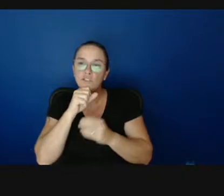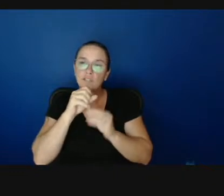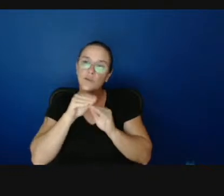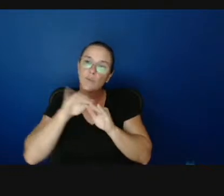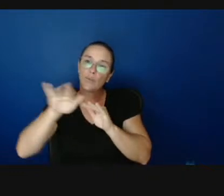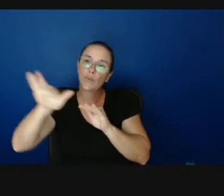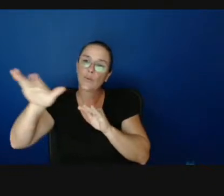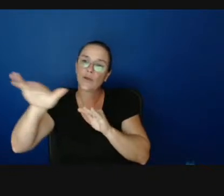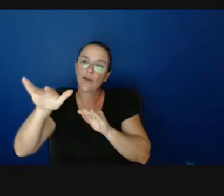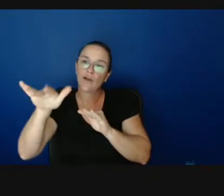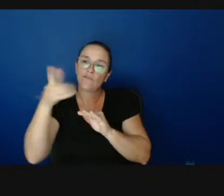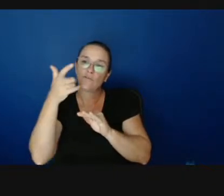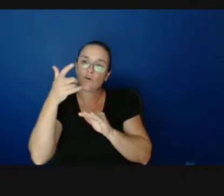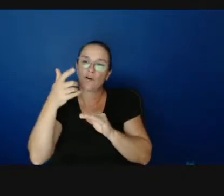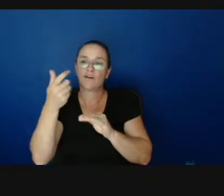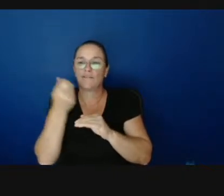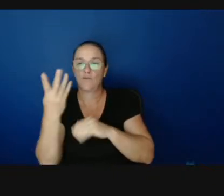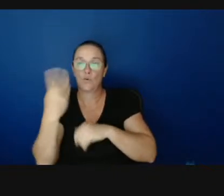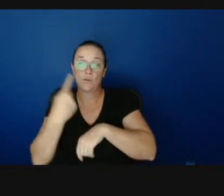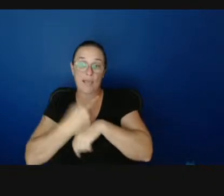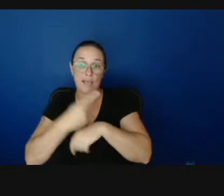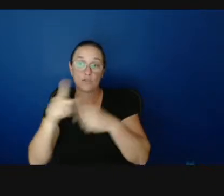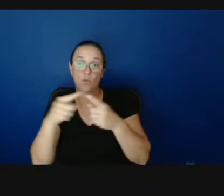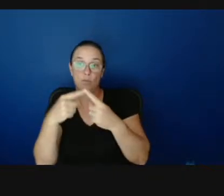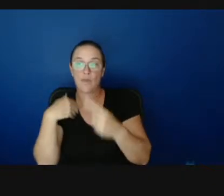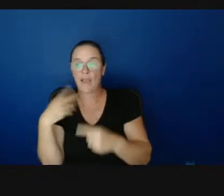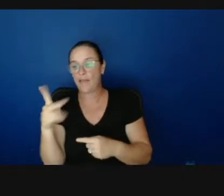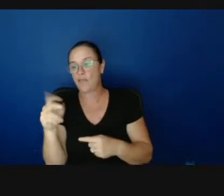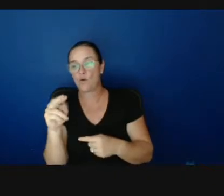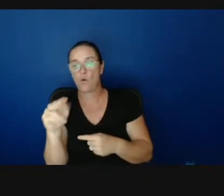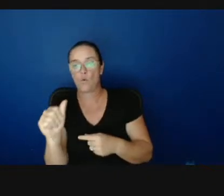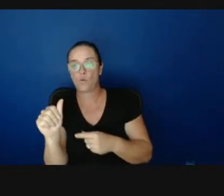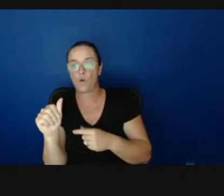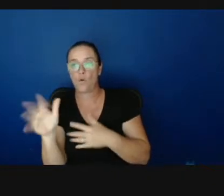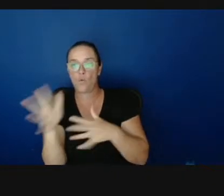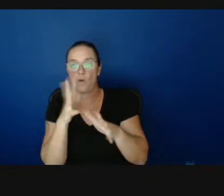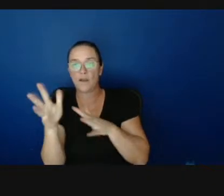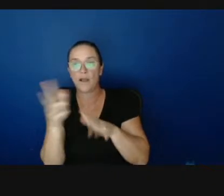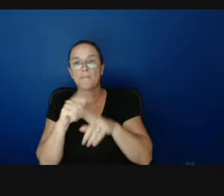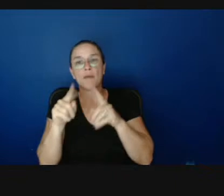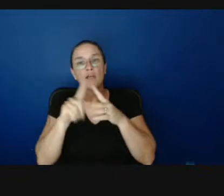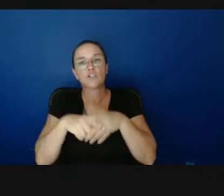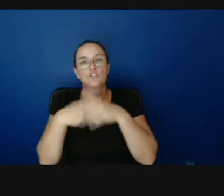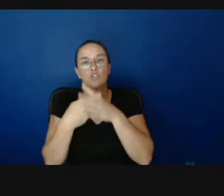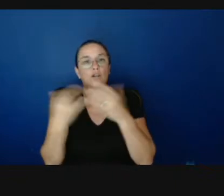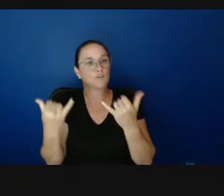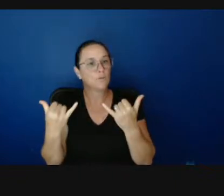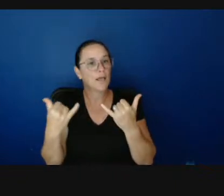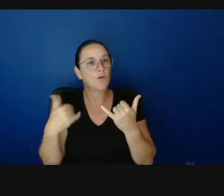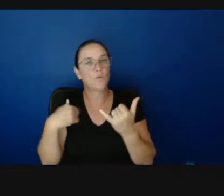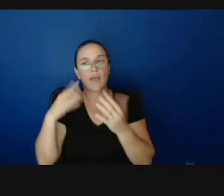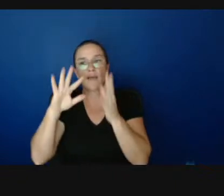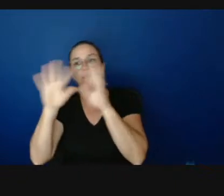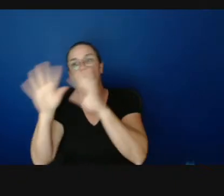few days when it's been Kona wind conditions. But we're supposed to have, starting today, those trade winds return, and the VOG's going to be